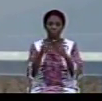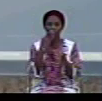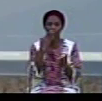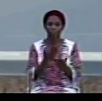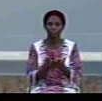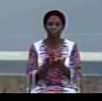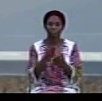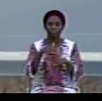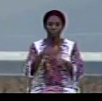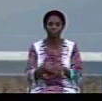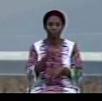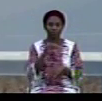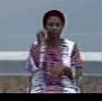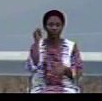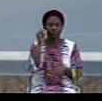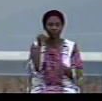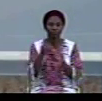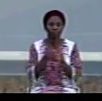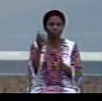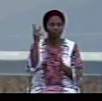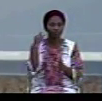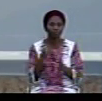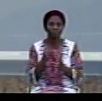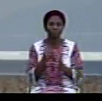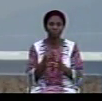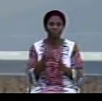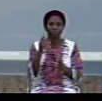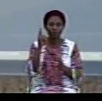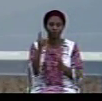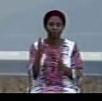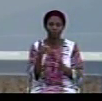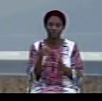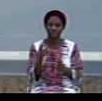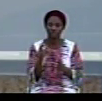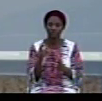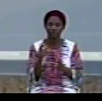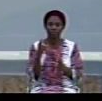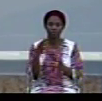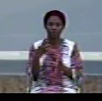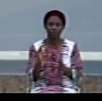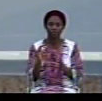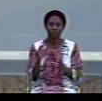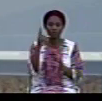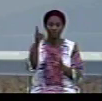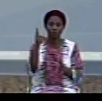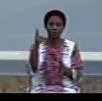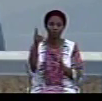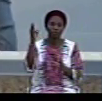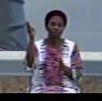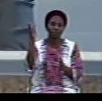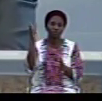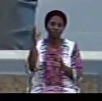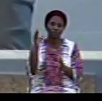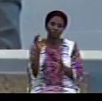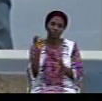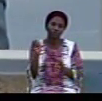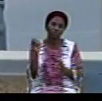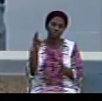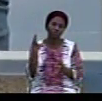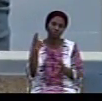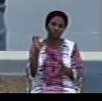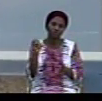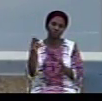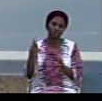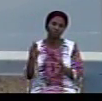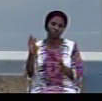Yesterday, it was 1/6. Today, we are moving forward. We are moving